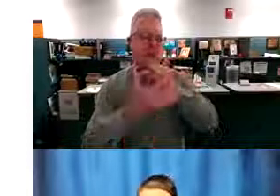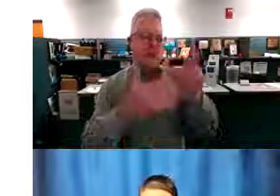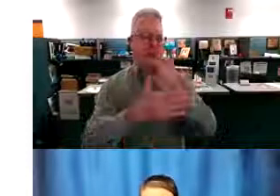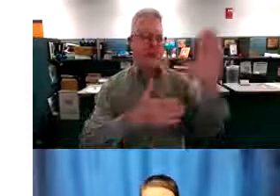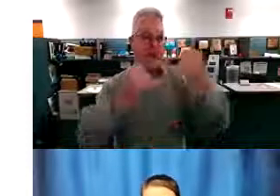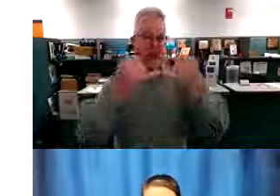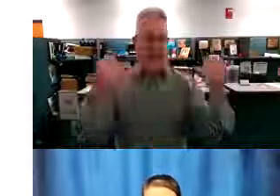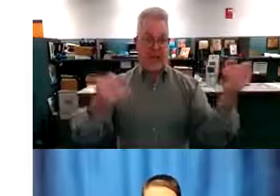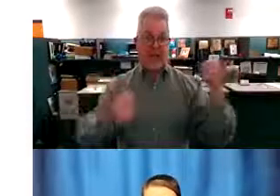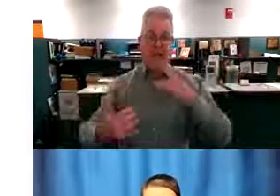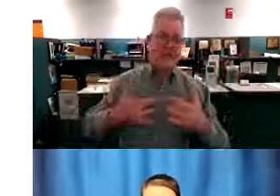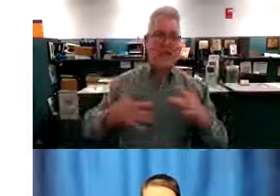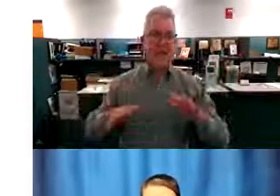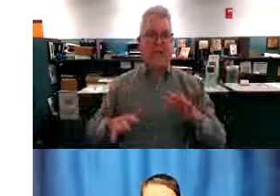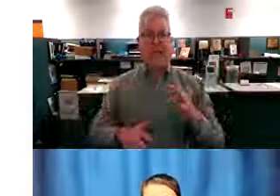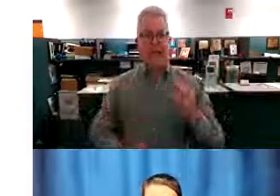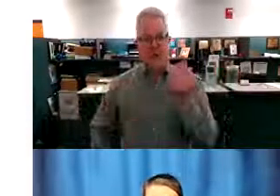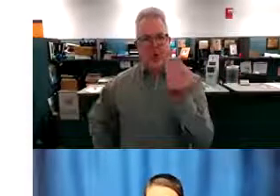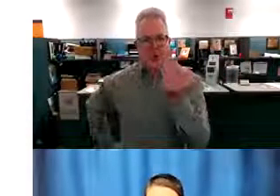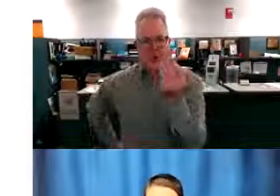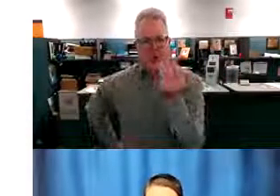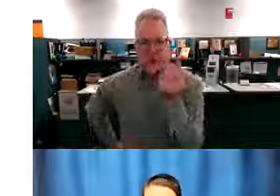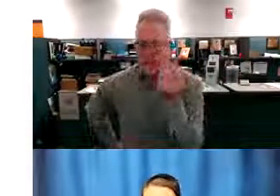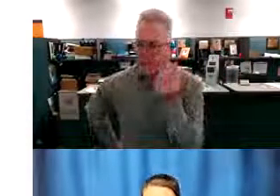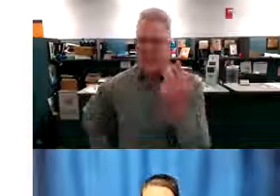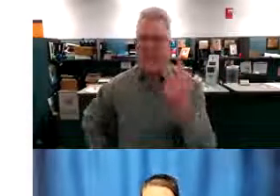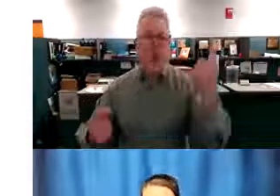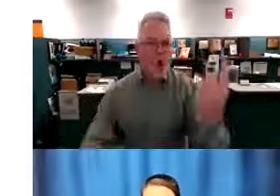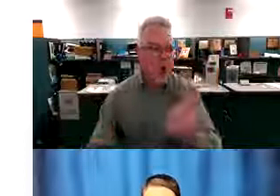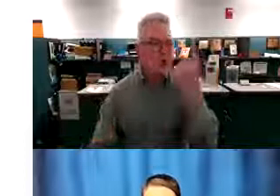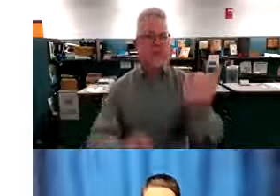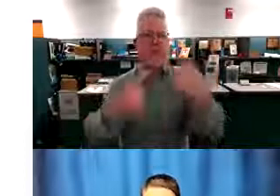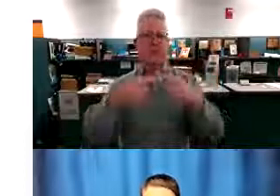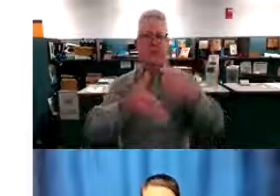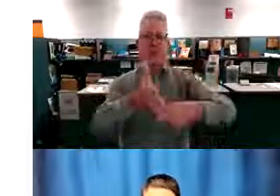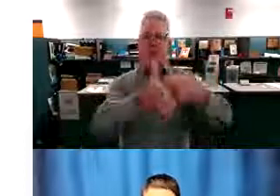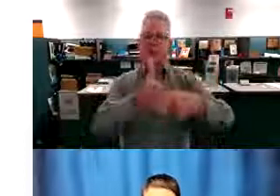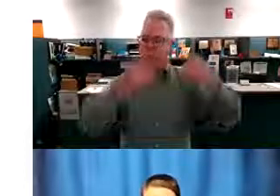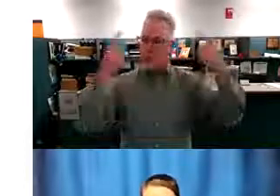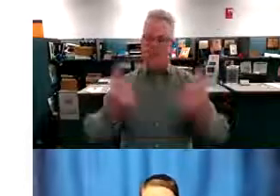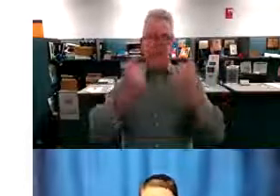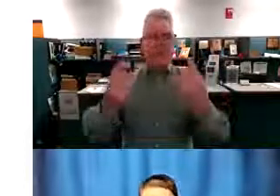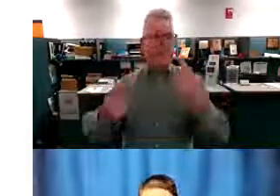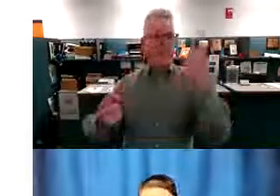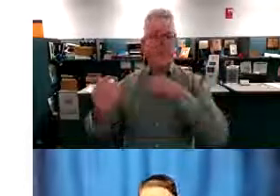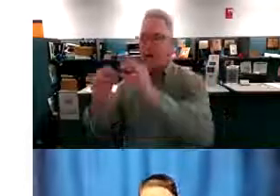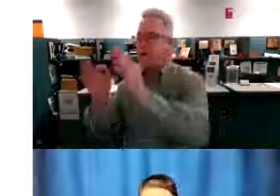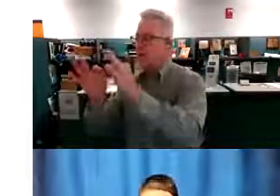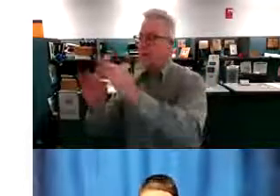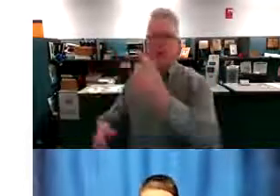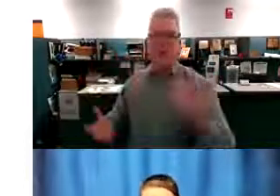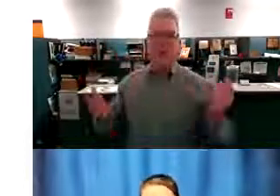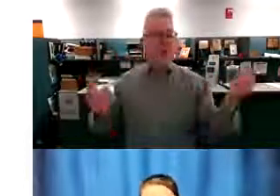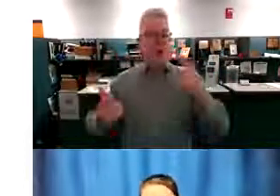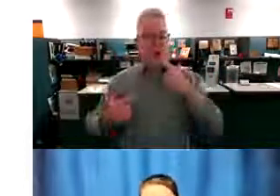we don't want anything negative to happen here. So with that on the line, I think there's a lot regarding money. Of course, it always comes down to the